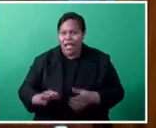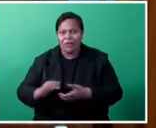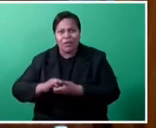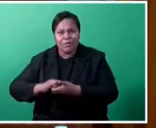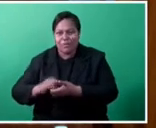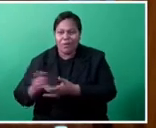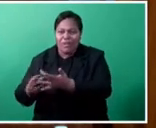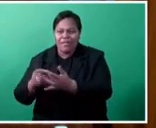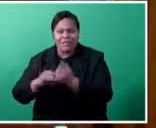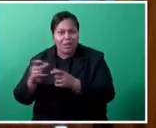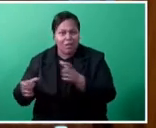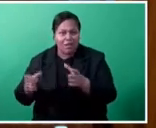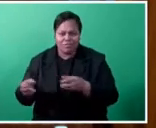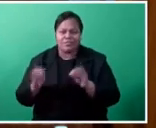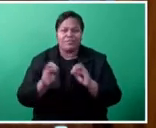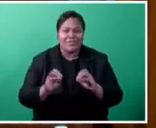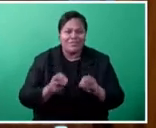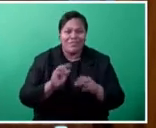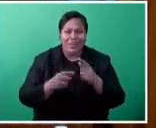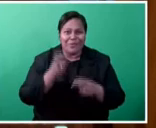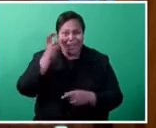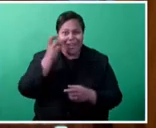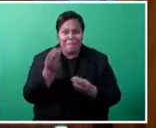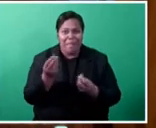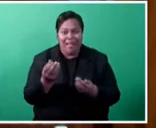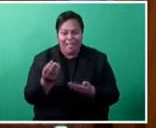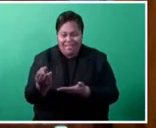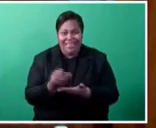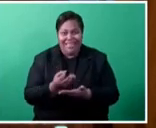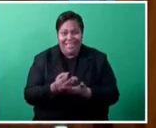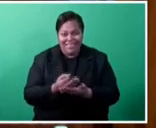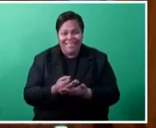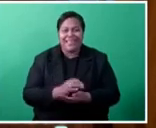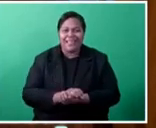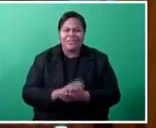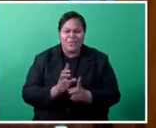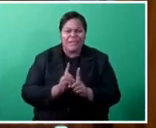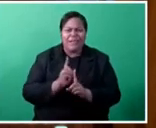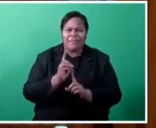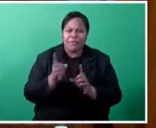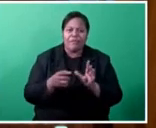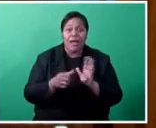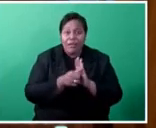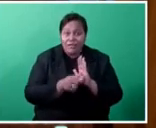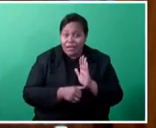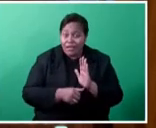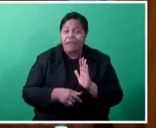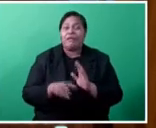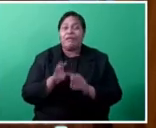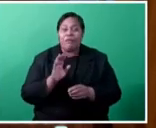relevant stakeholders. This is to reflect the importance of land governance in the development agenda for the best utilization of economic